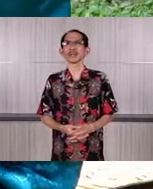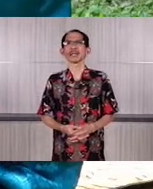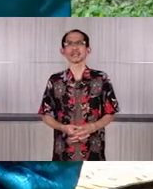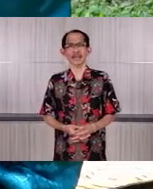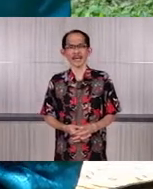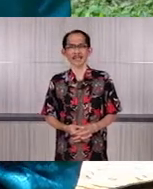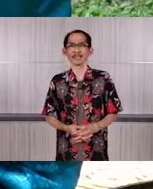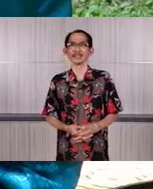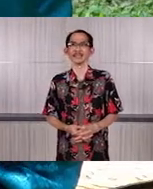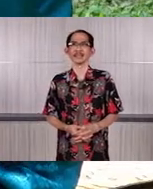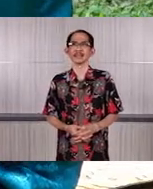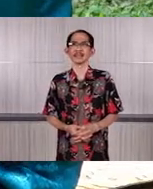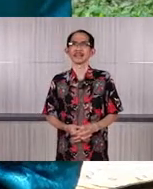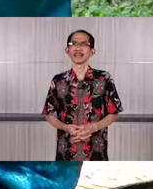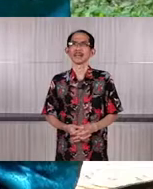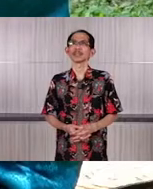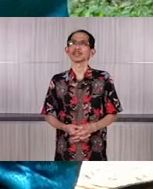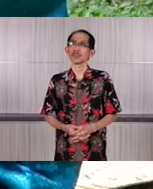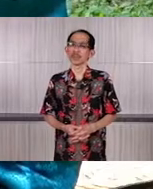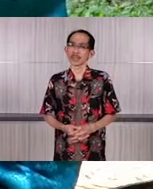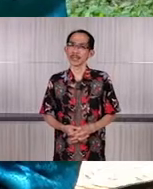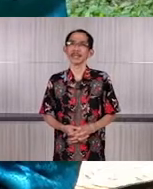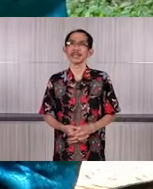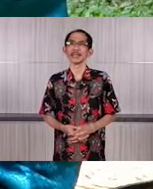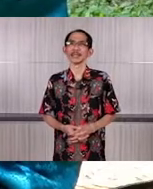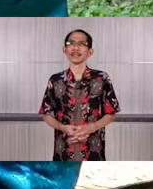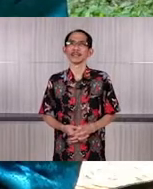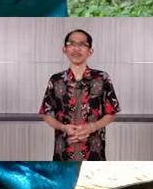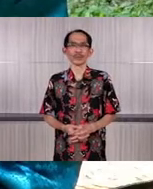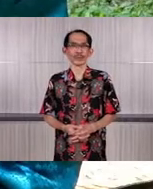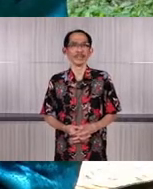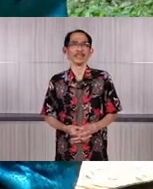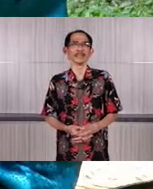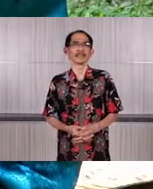yourself silently, "It's